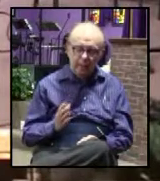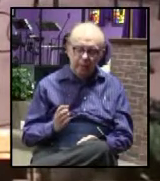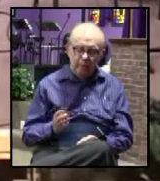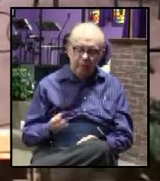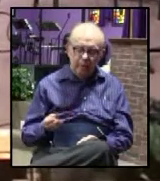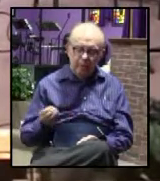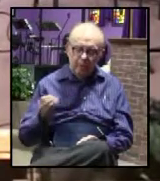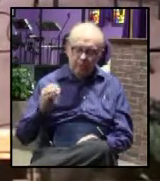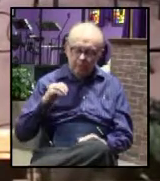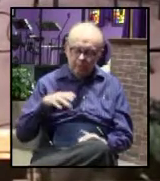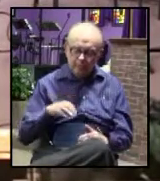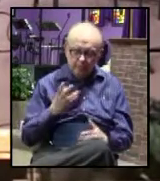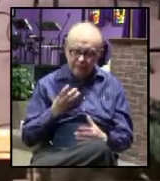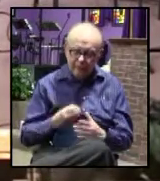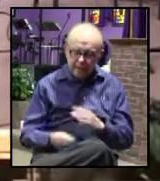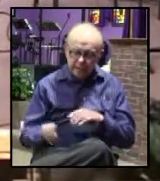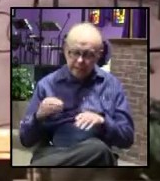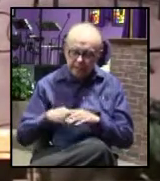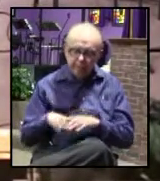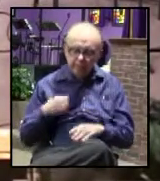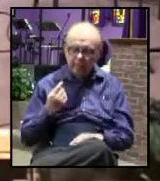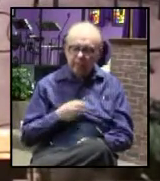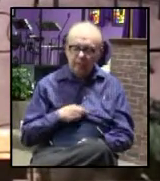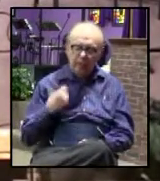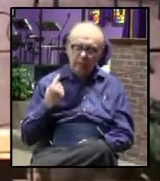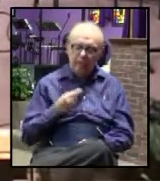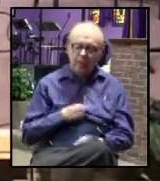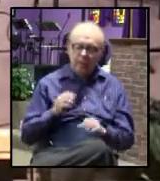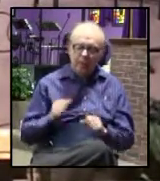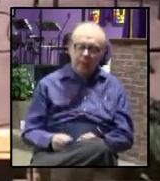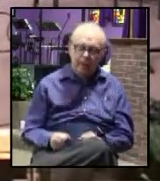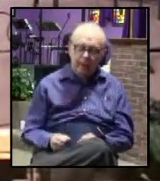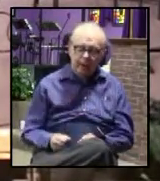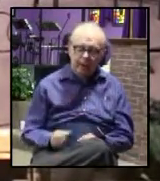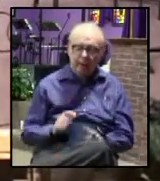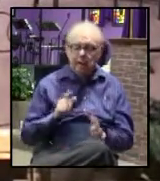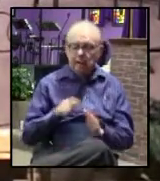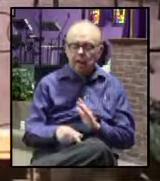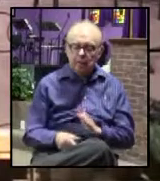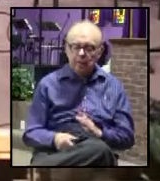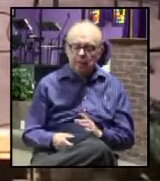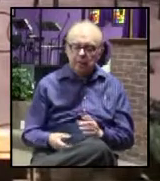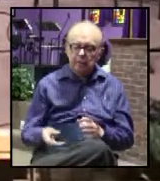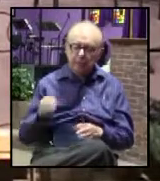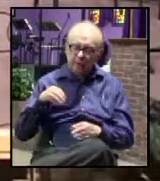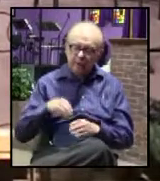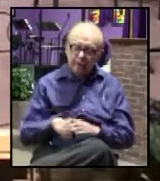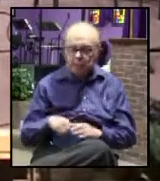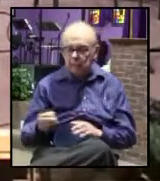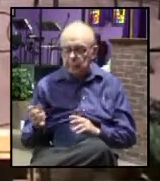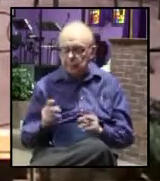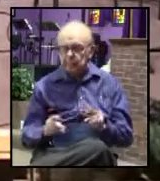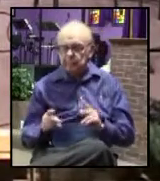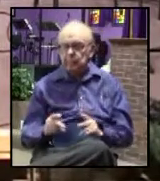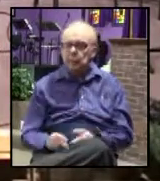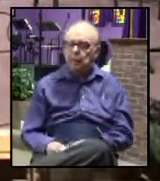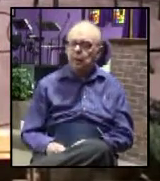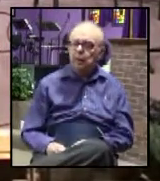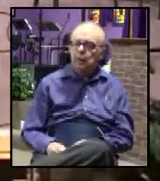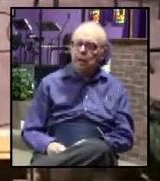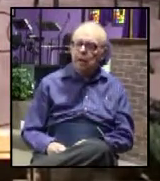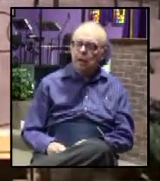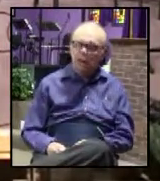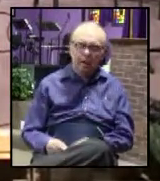out into us so that we can in turn pour into other people.